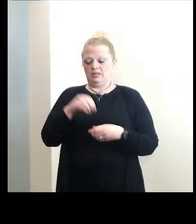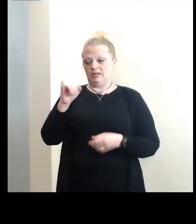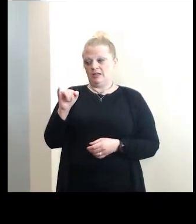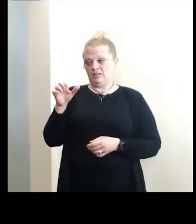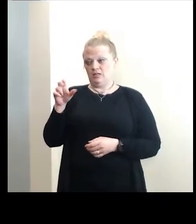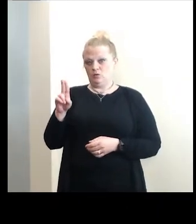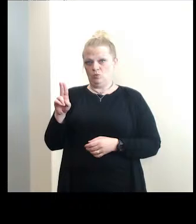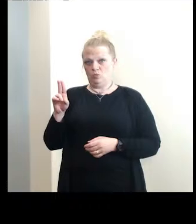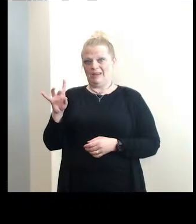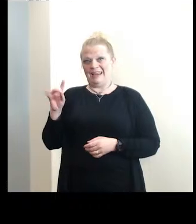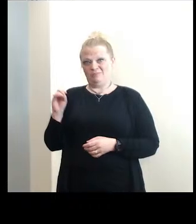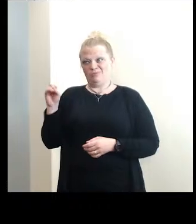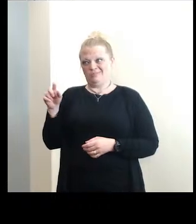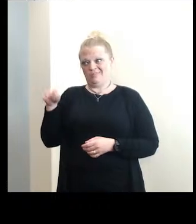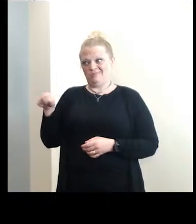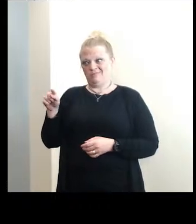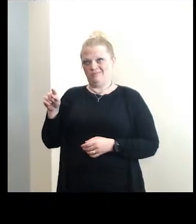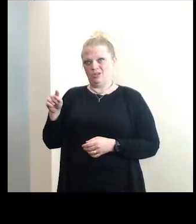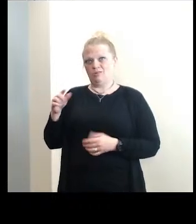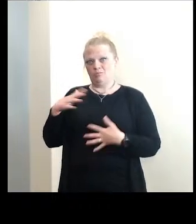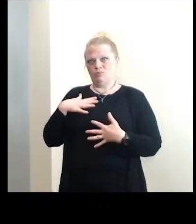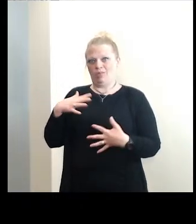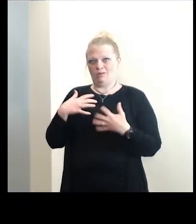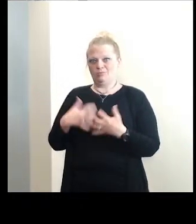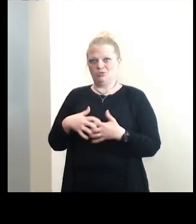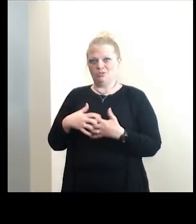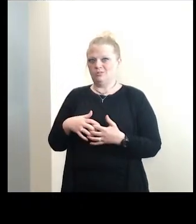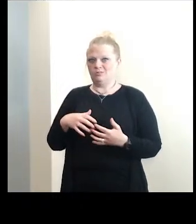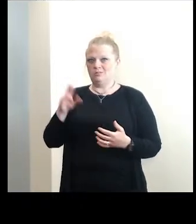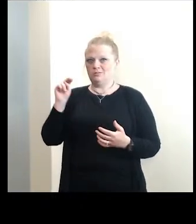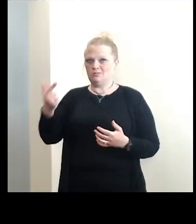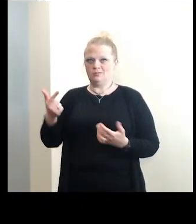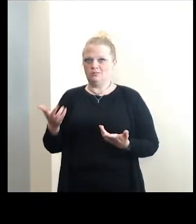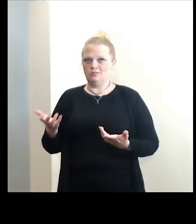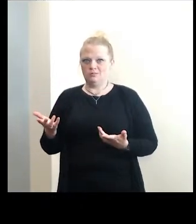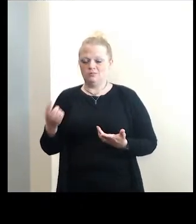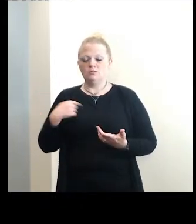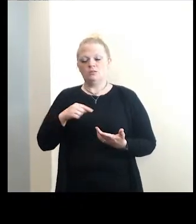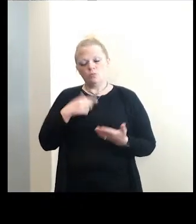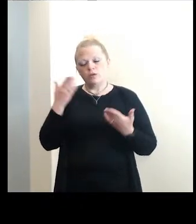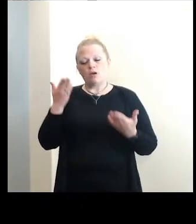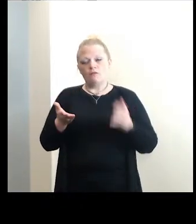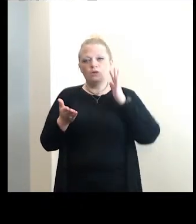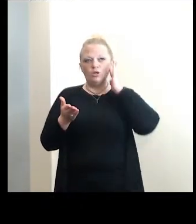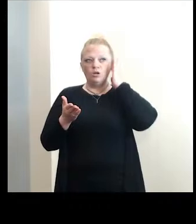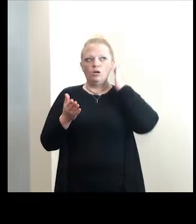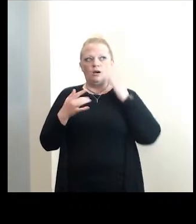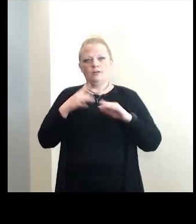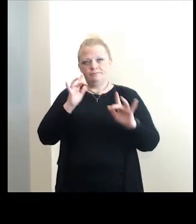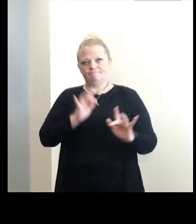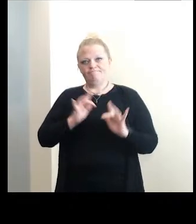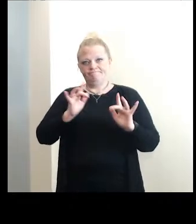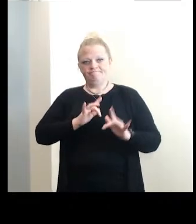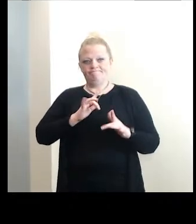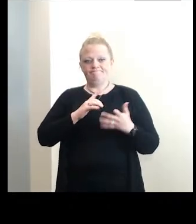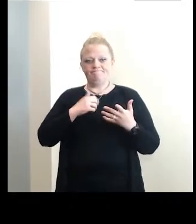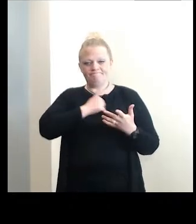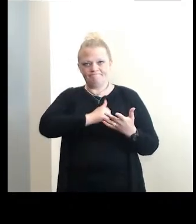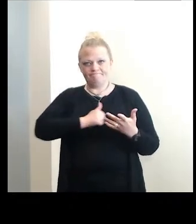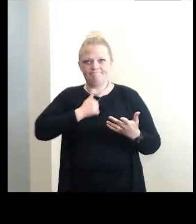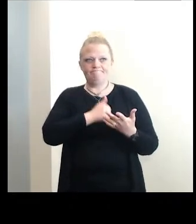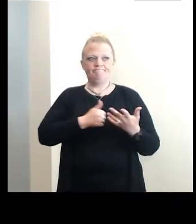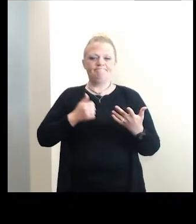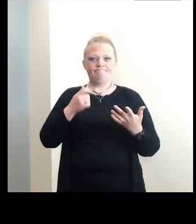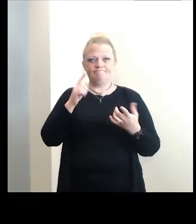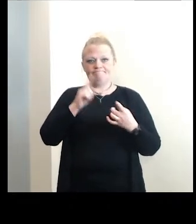ICU are on an airway assist, and that's not good. So we certainly offer our condolences to those who've died, their